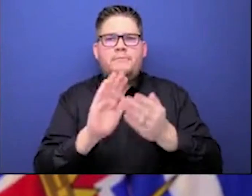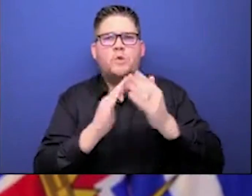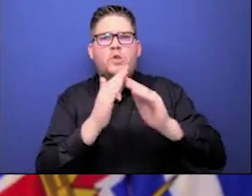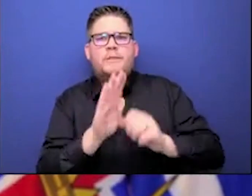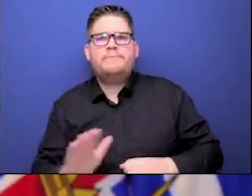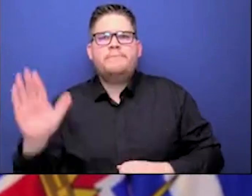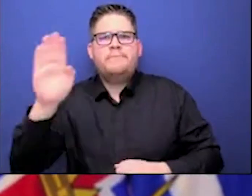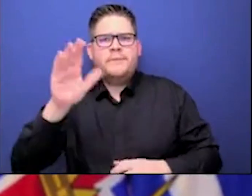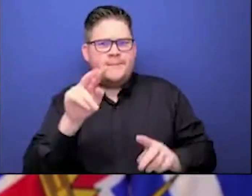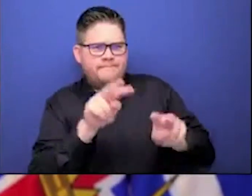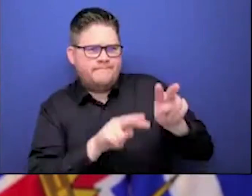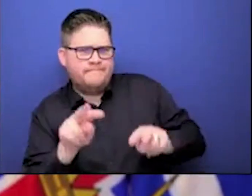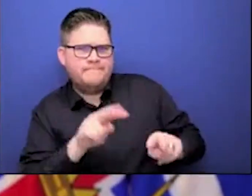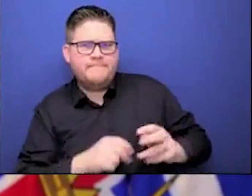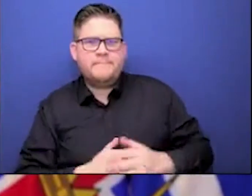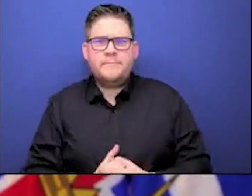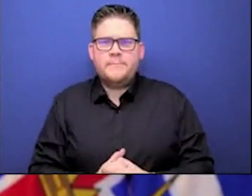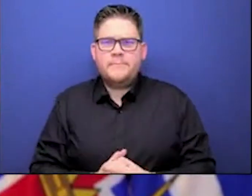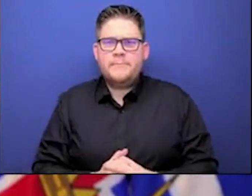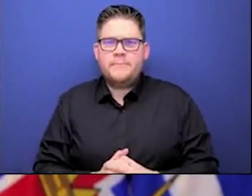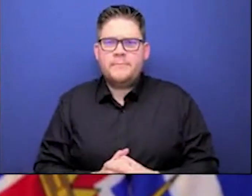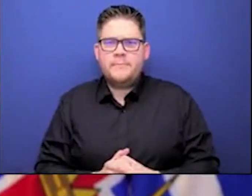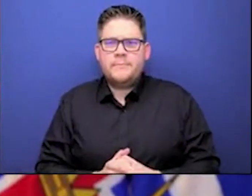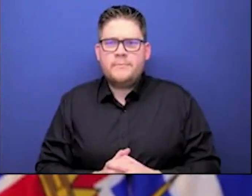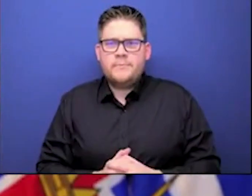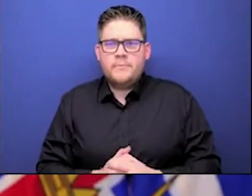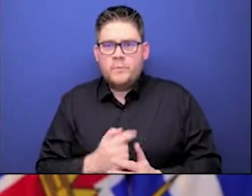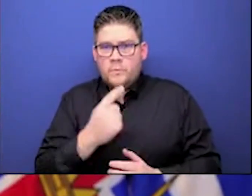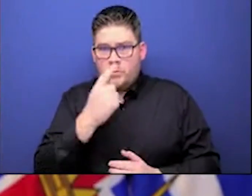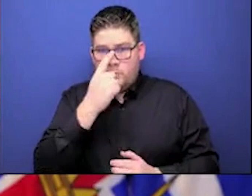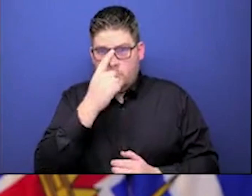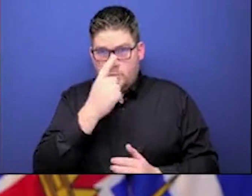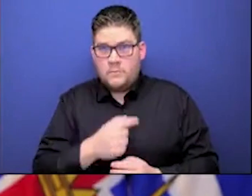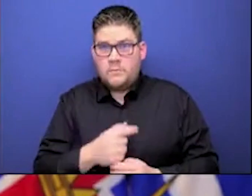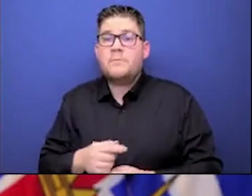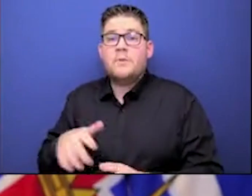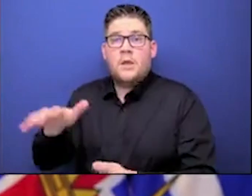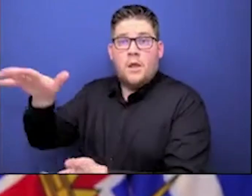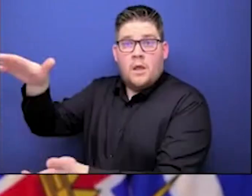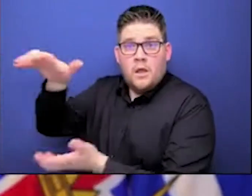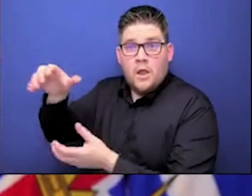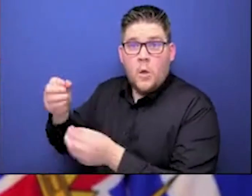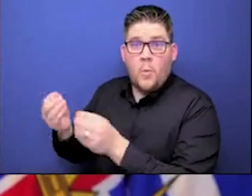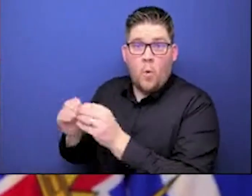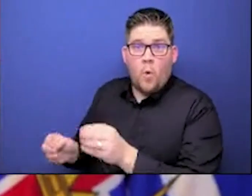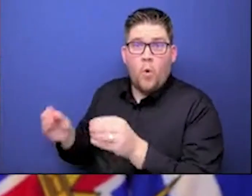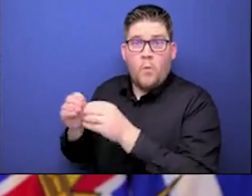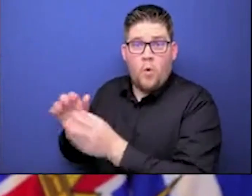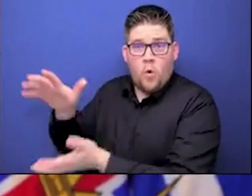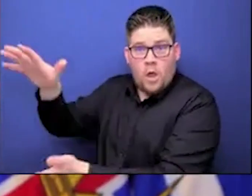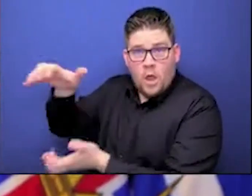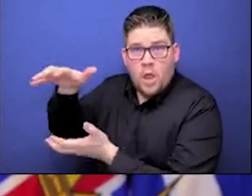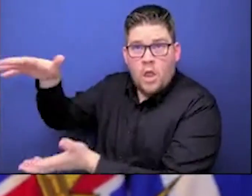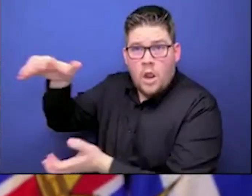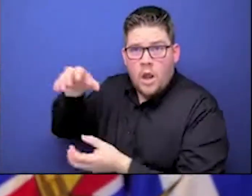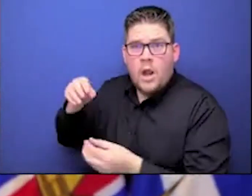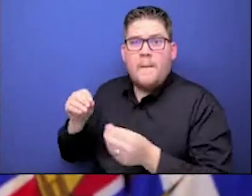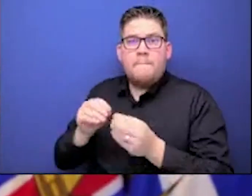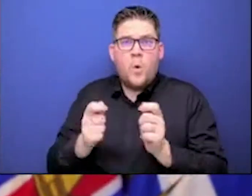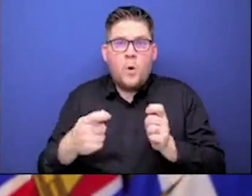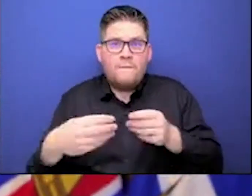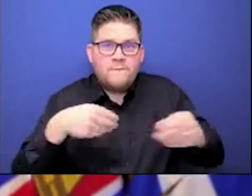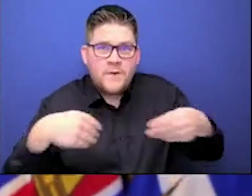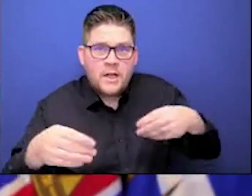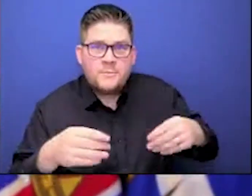foundational program. But with these additional vaccines and our ability to be more flexible in how we use them, we need to address those people